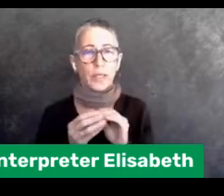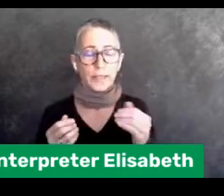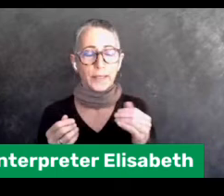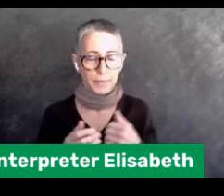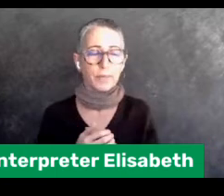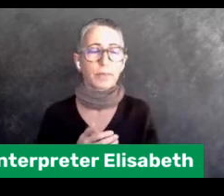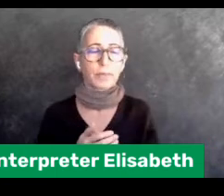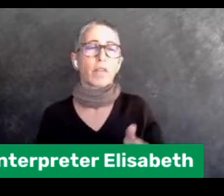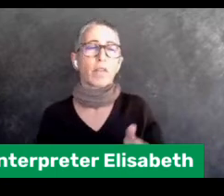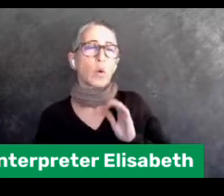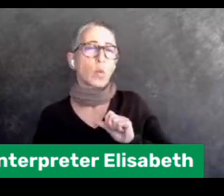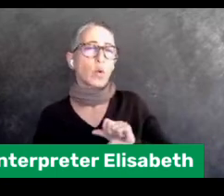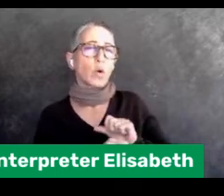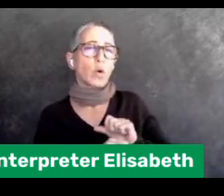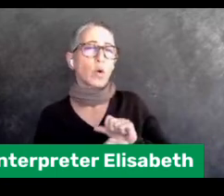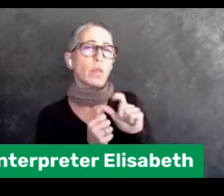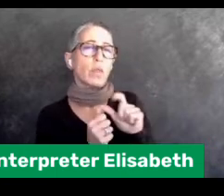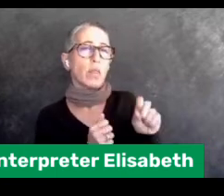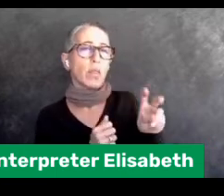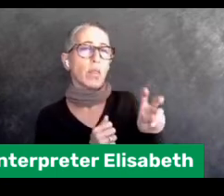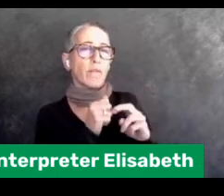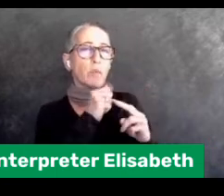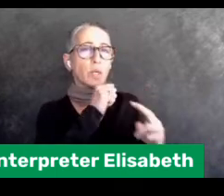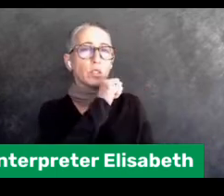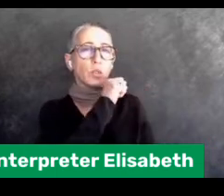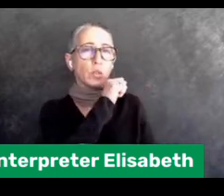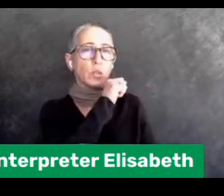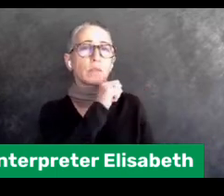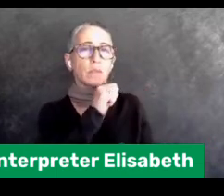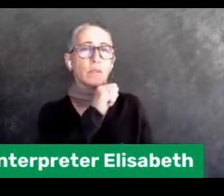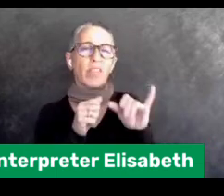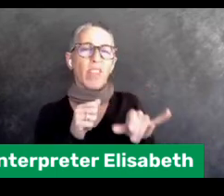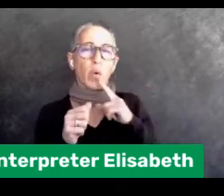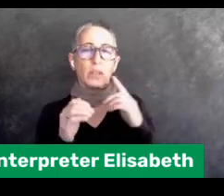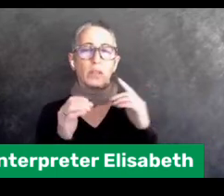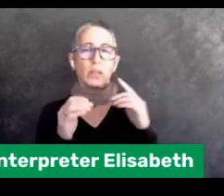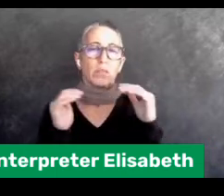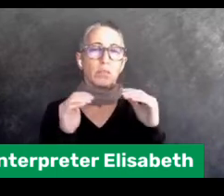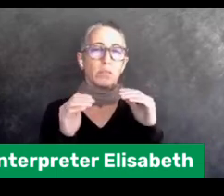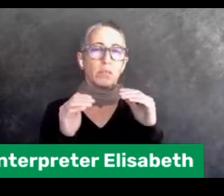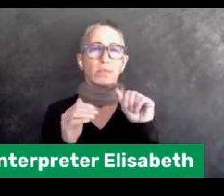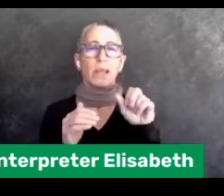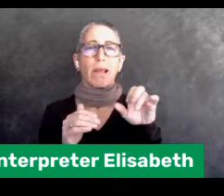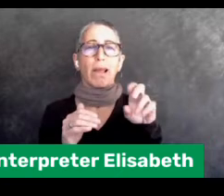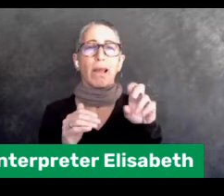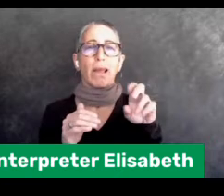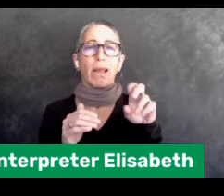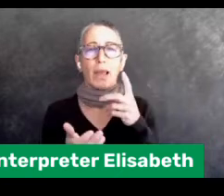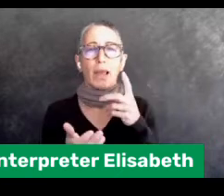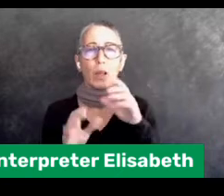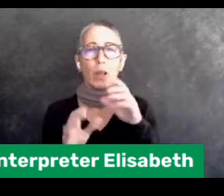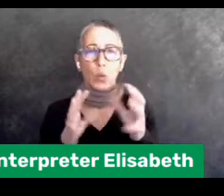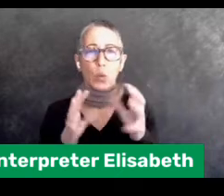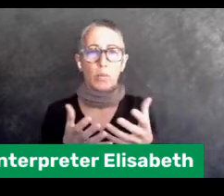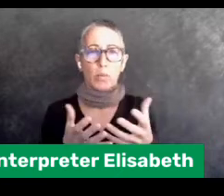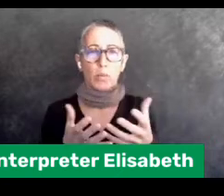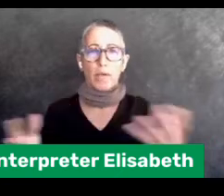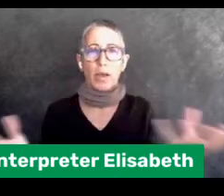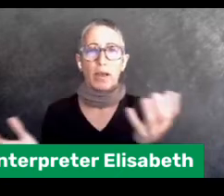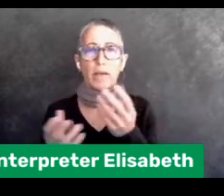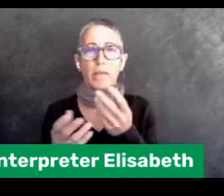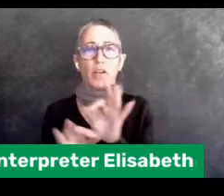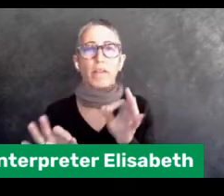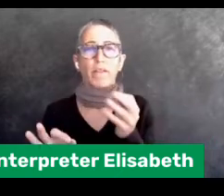Fridge Chicago, which is a mutual aid group in Chicago that provides free food to the community. And I